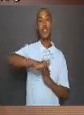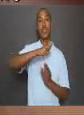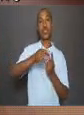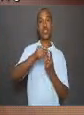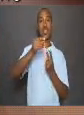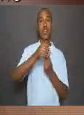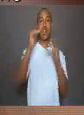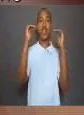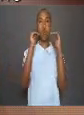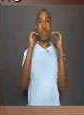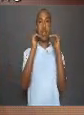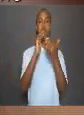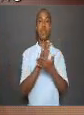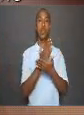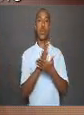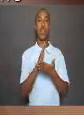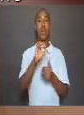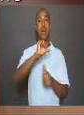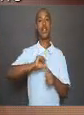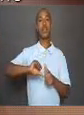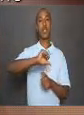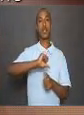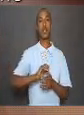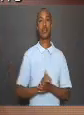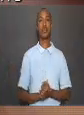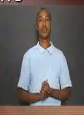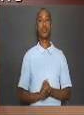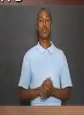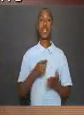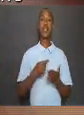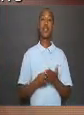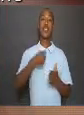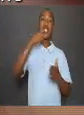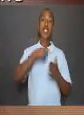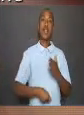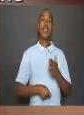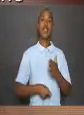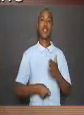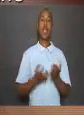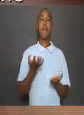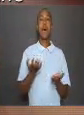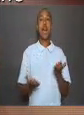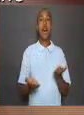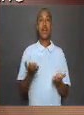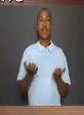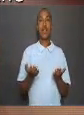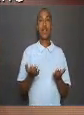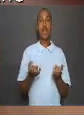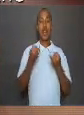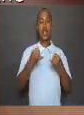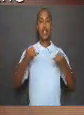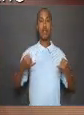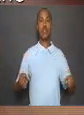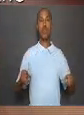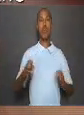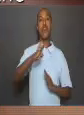shared equally between atoms. This results in a balanced distribution